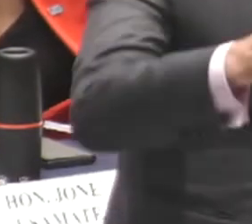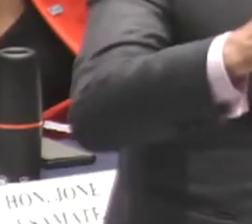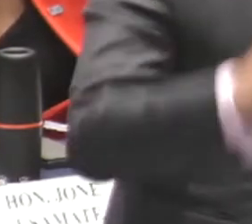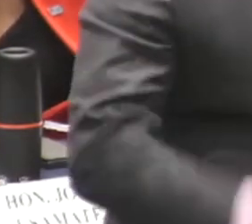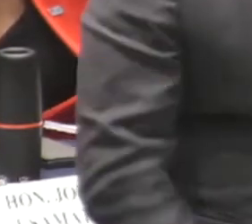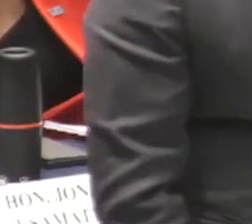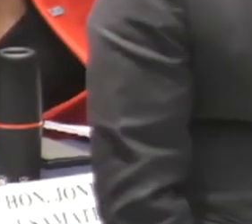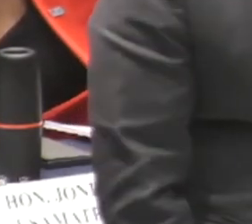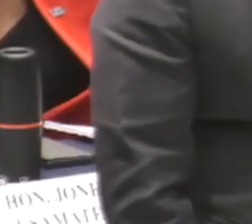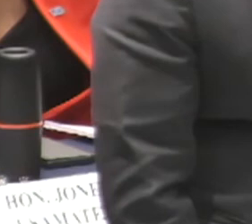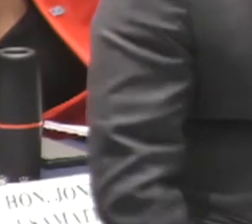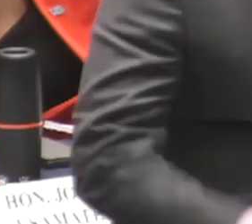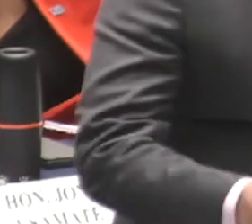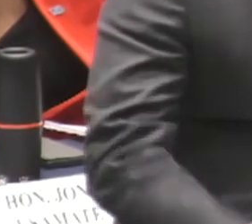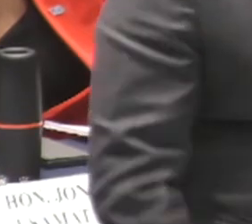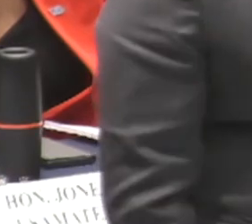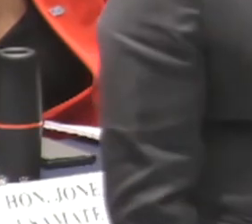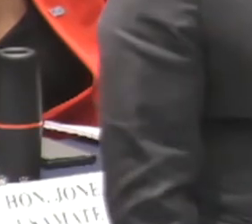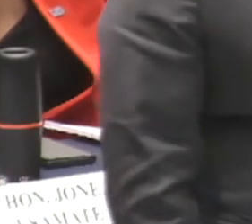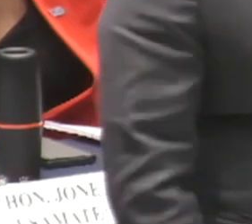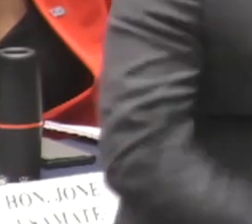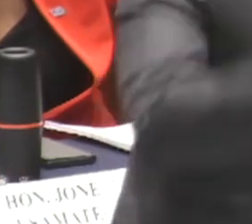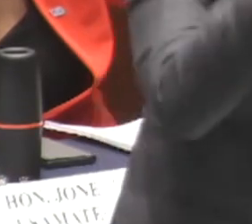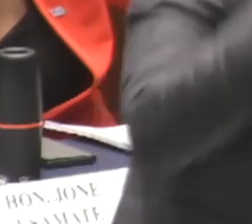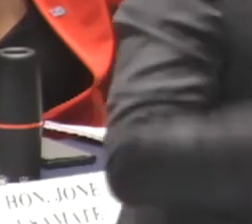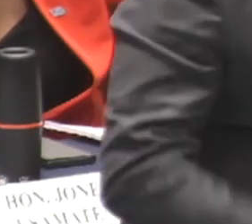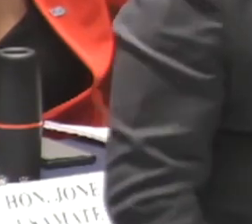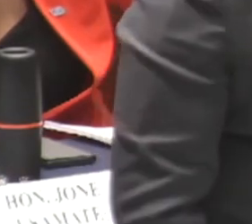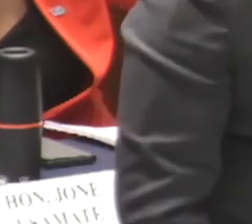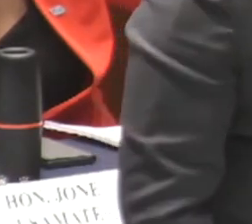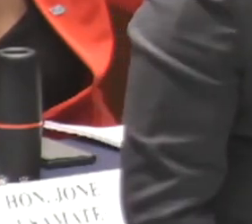whether he wanted to apologize or not, will be reconciled. He said, of course.